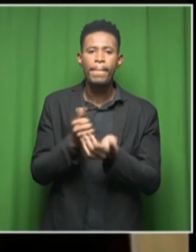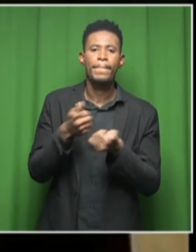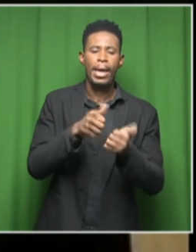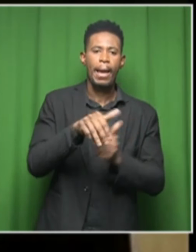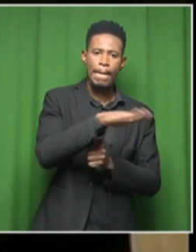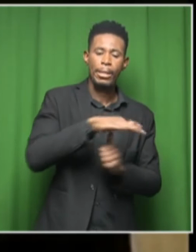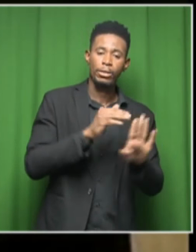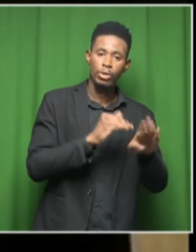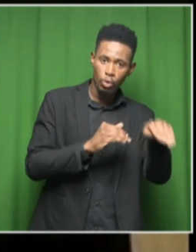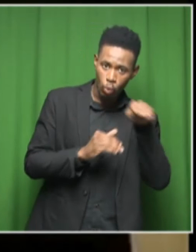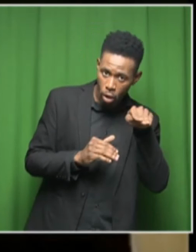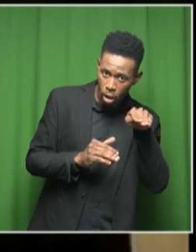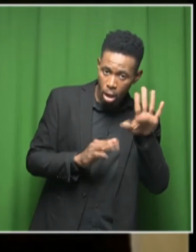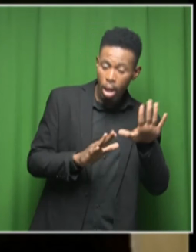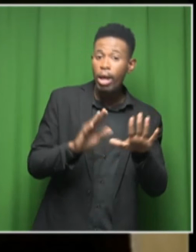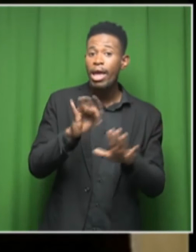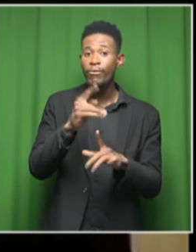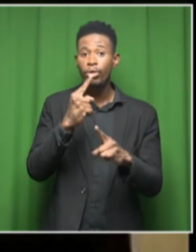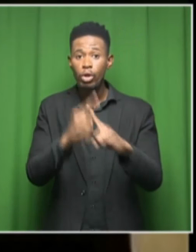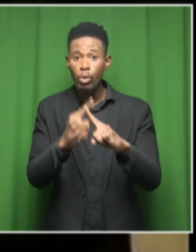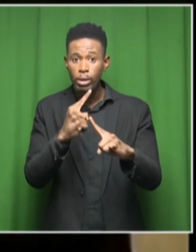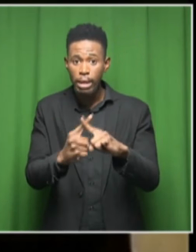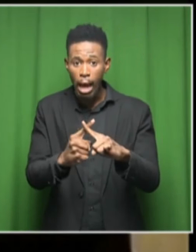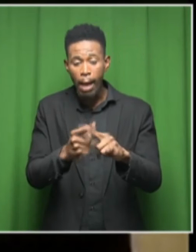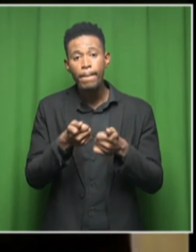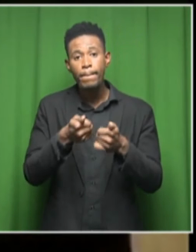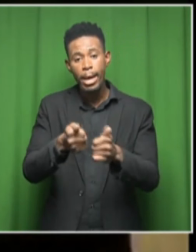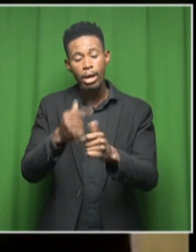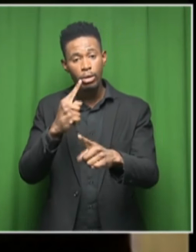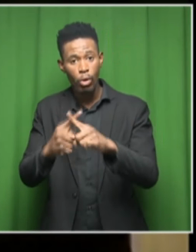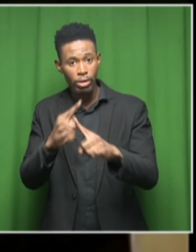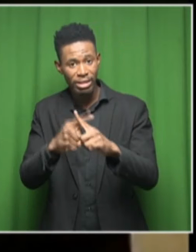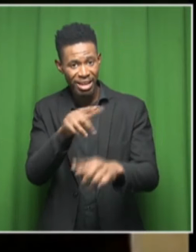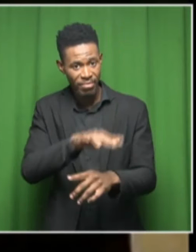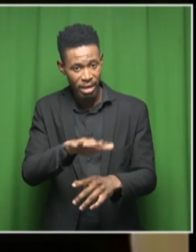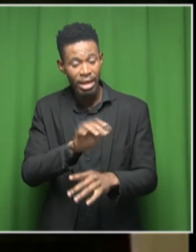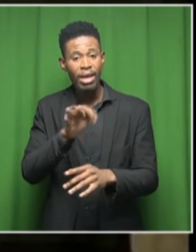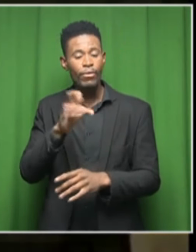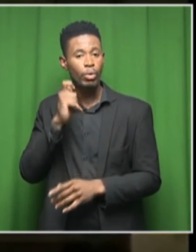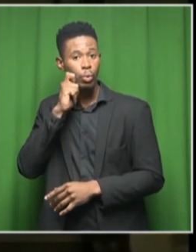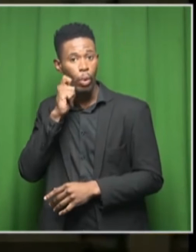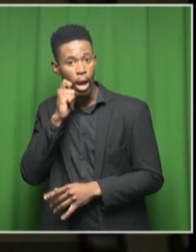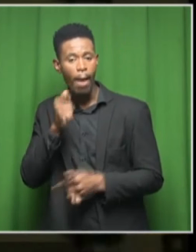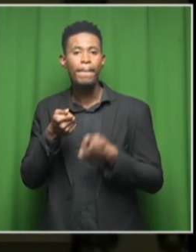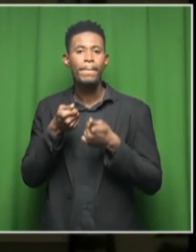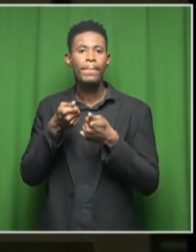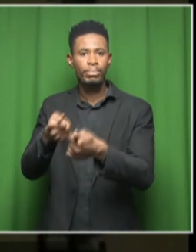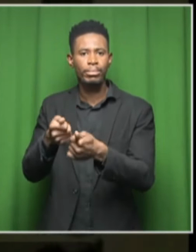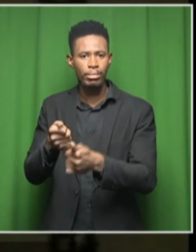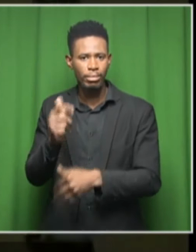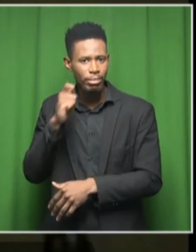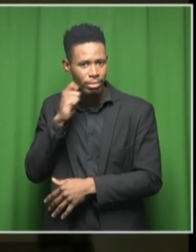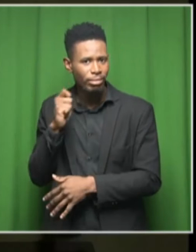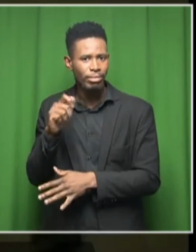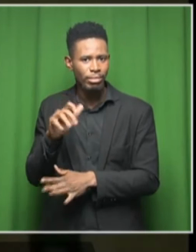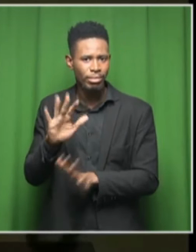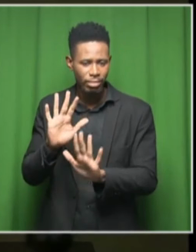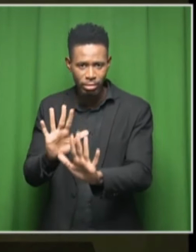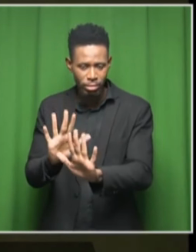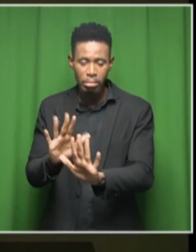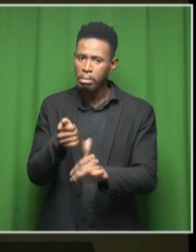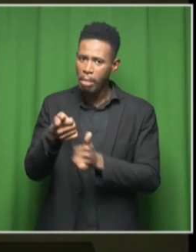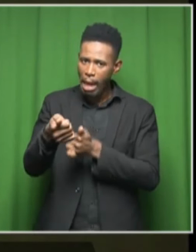If you are a Xhosa, you return to Xhosaland. If you are a Motswana, and that was the whole idea of recording your tribe, where